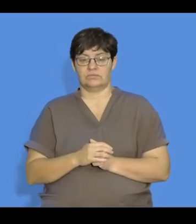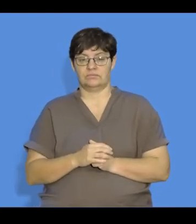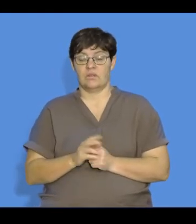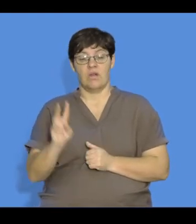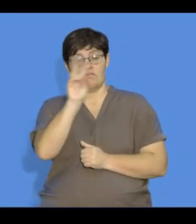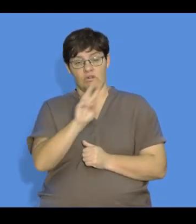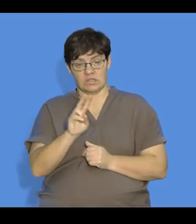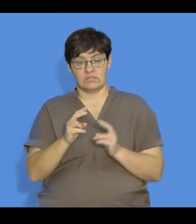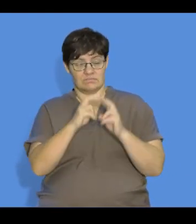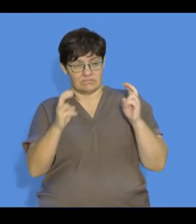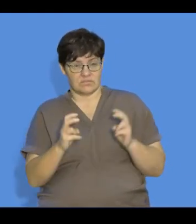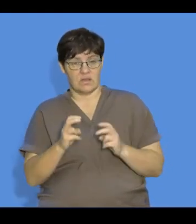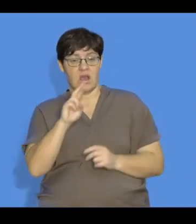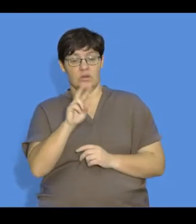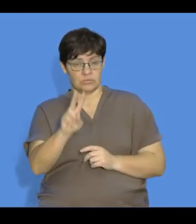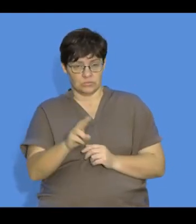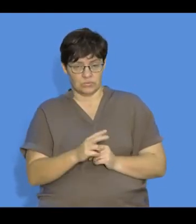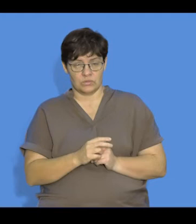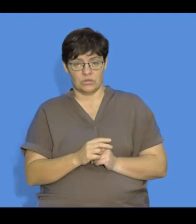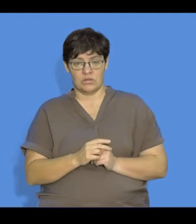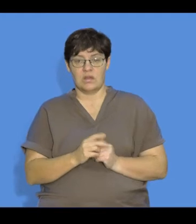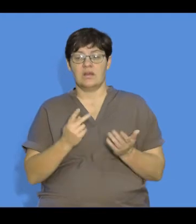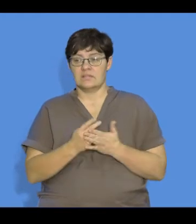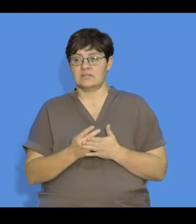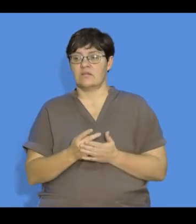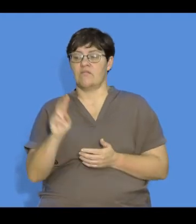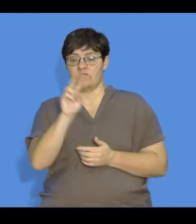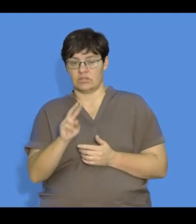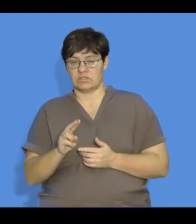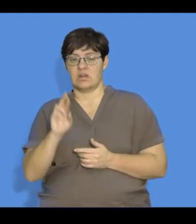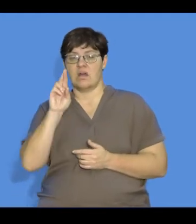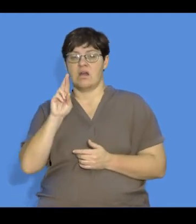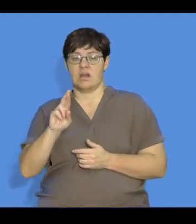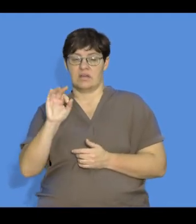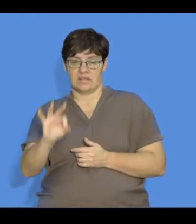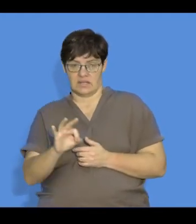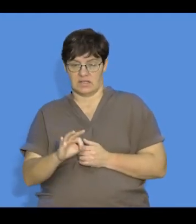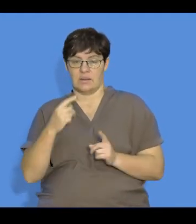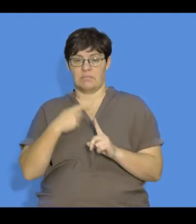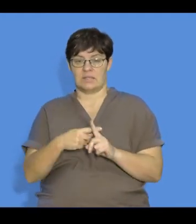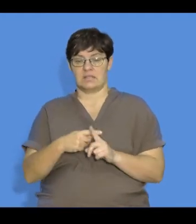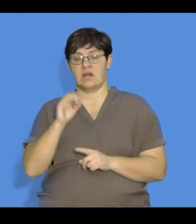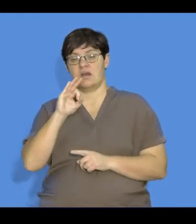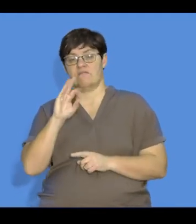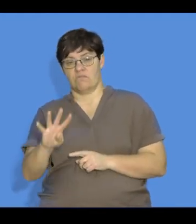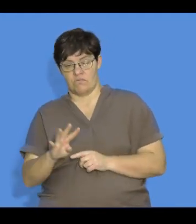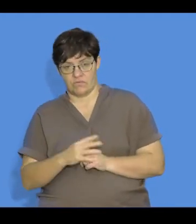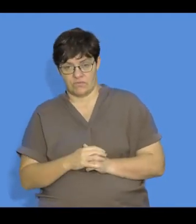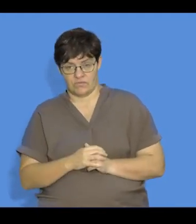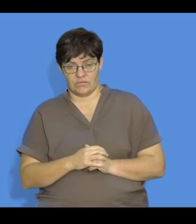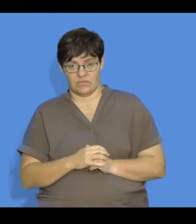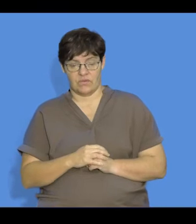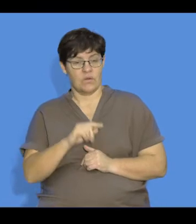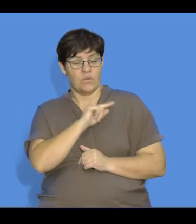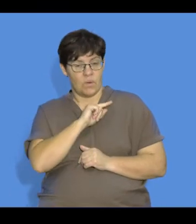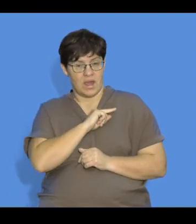voltage across R2 is equals to voltage across R3 plus R4,